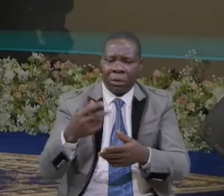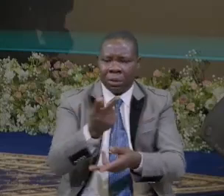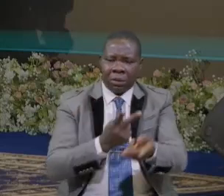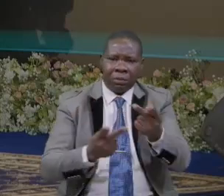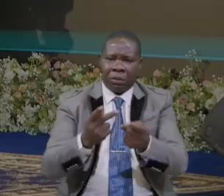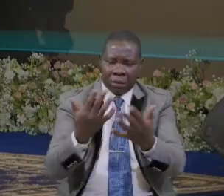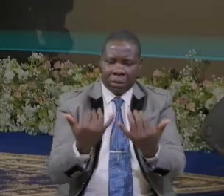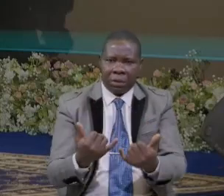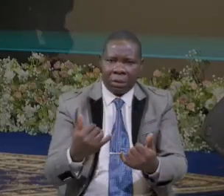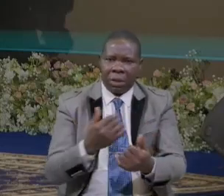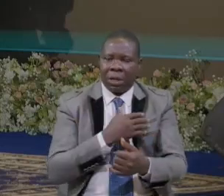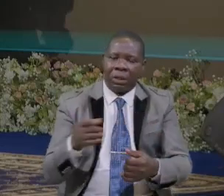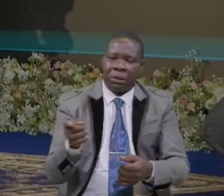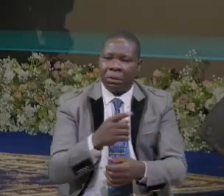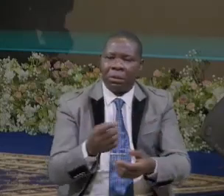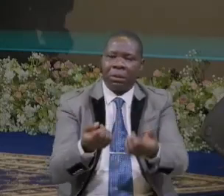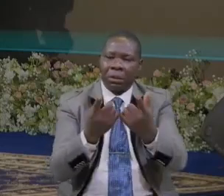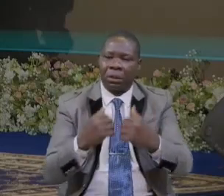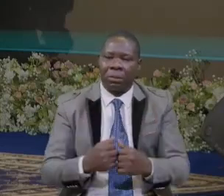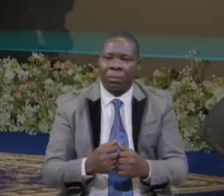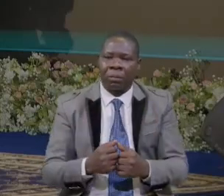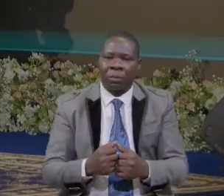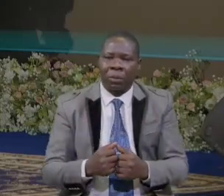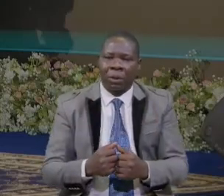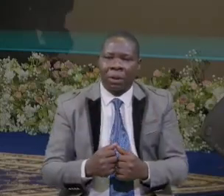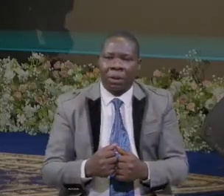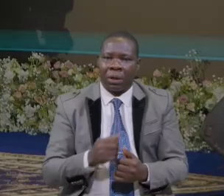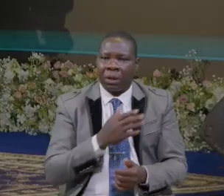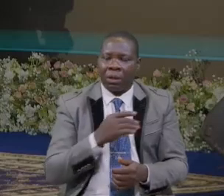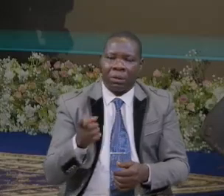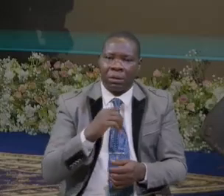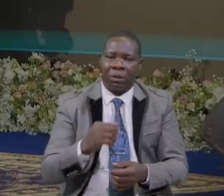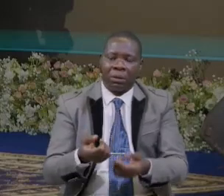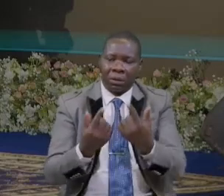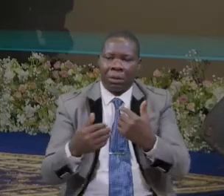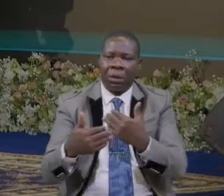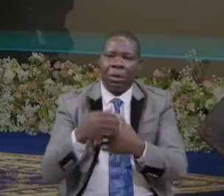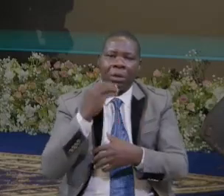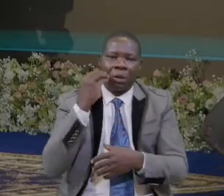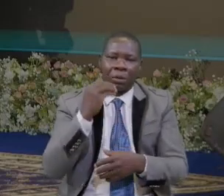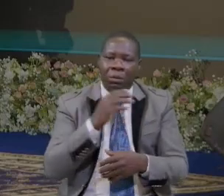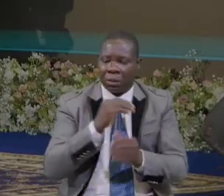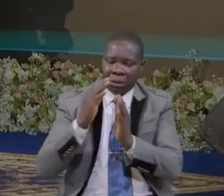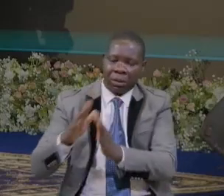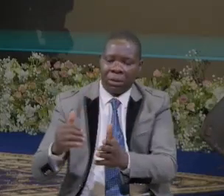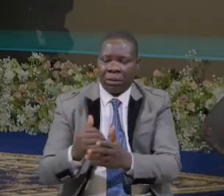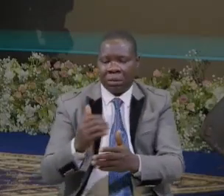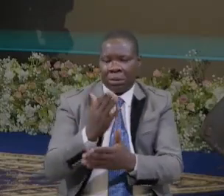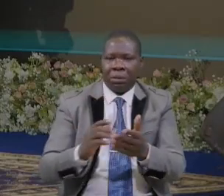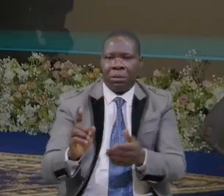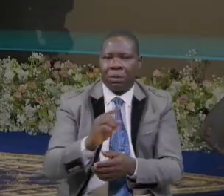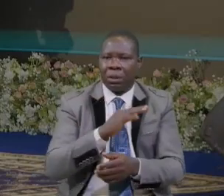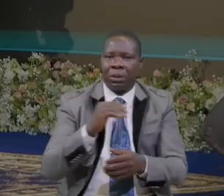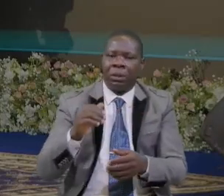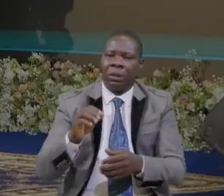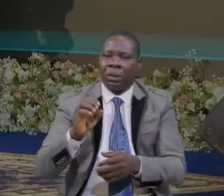him. How happy Gehazi was. And then he came back home and left it somewhere. And Elisha said,